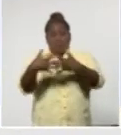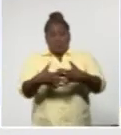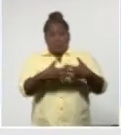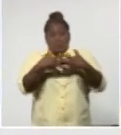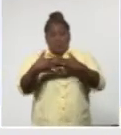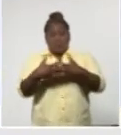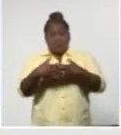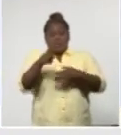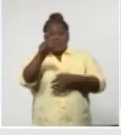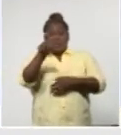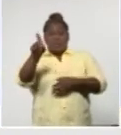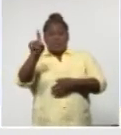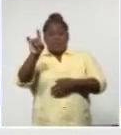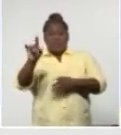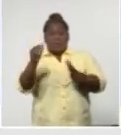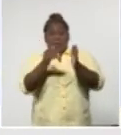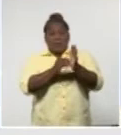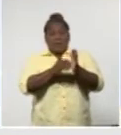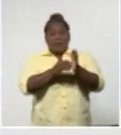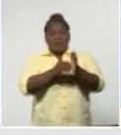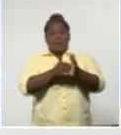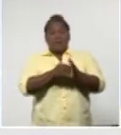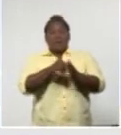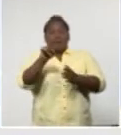2,280,912 cases, confirmed cases,